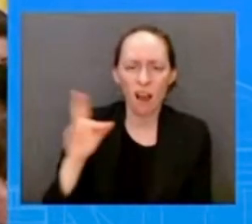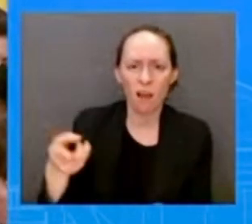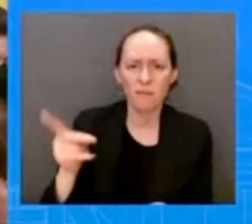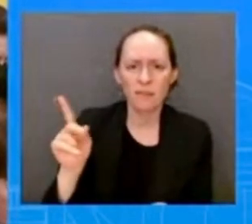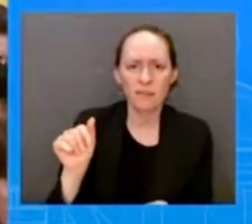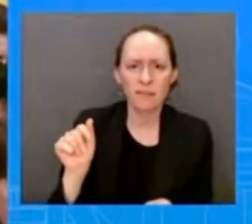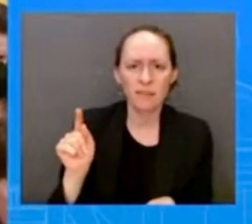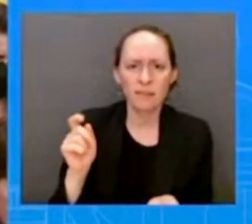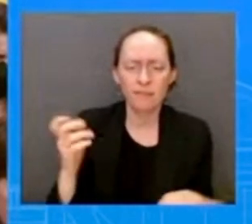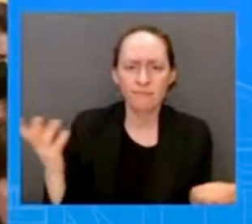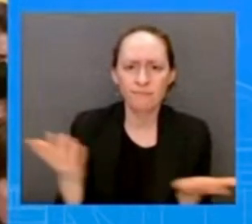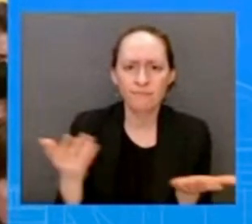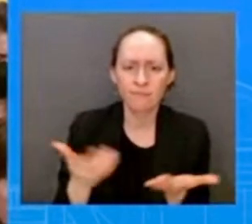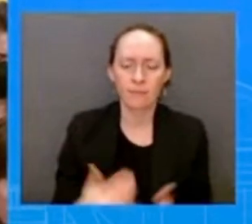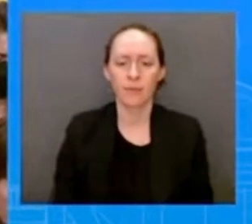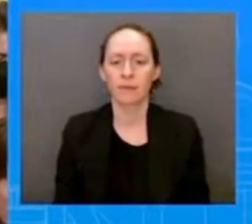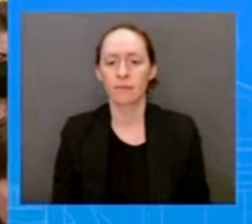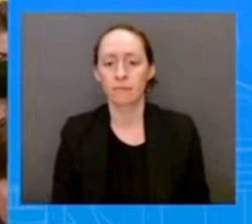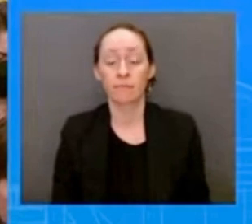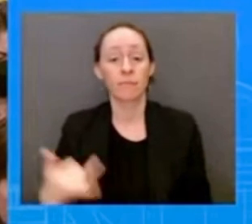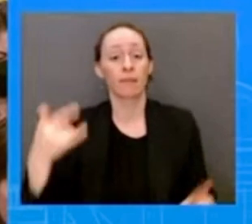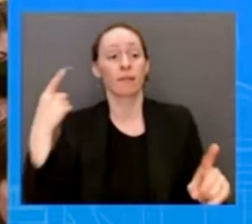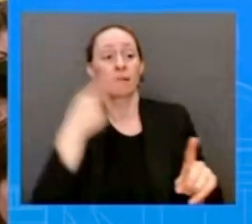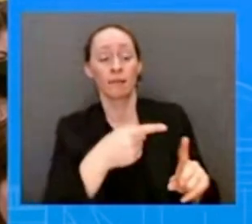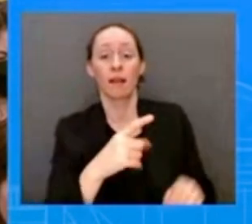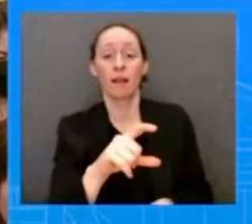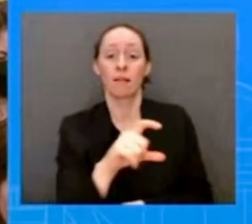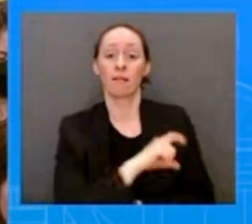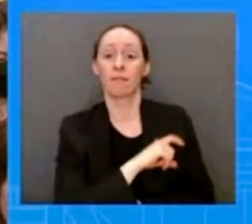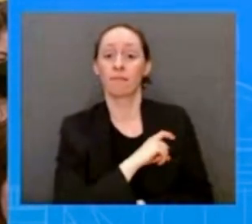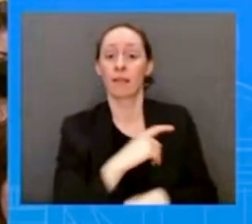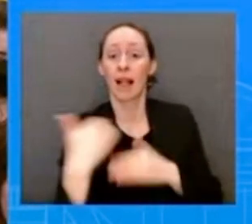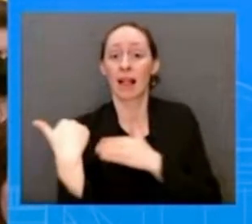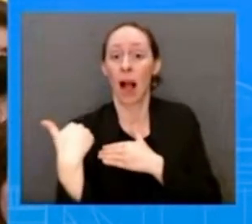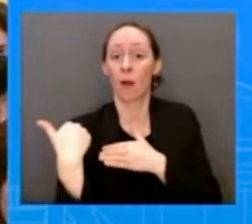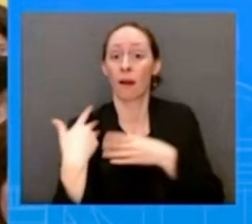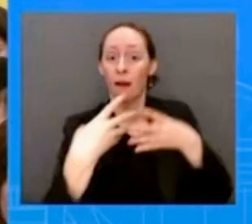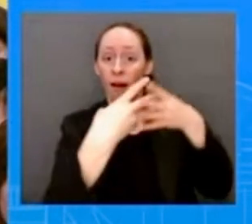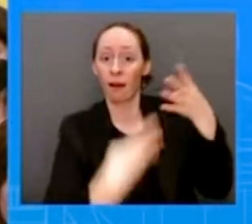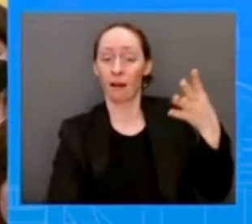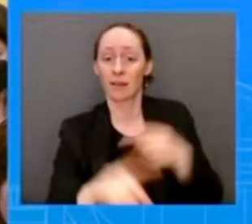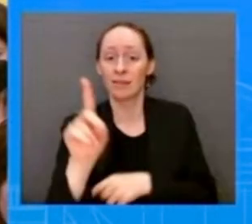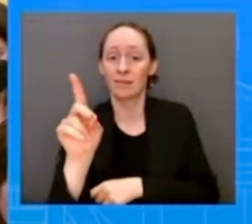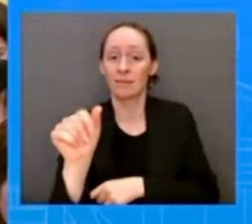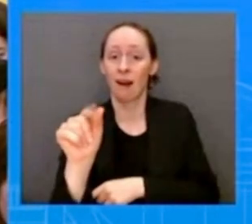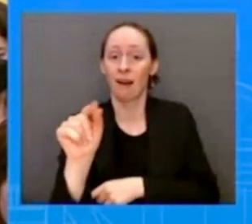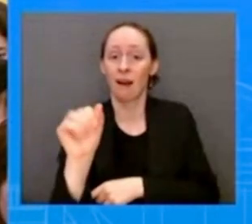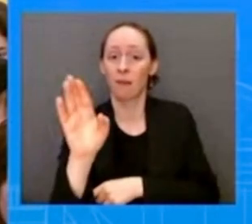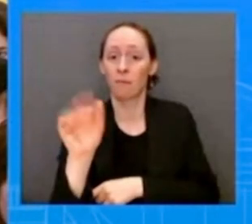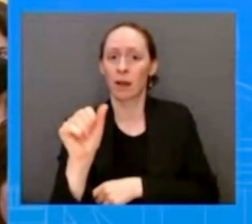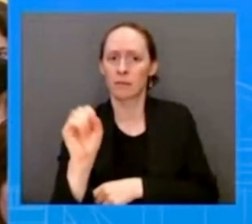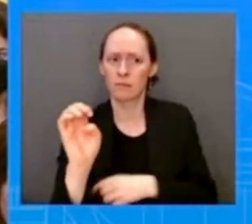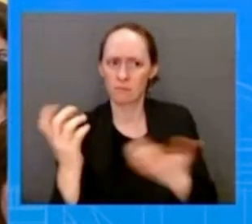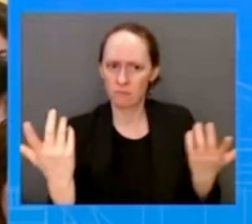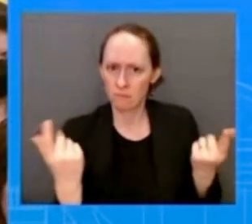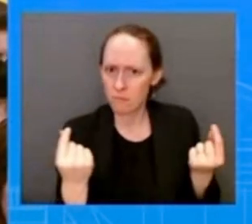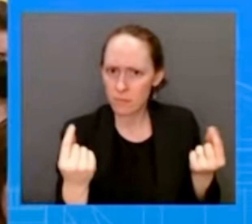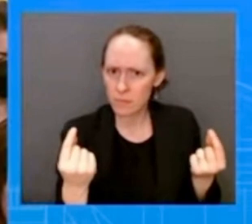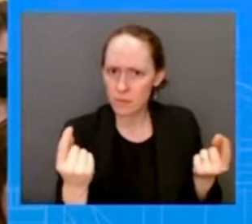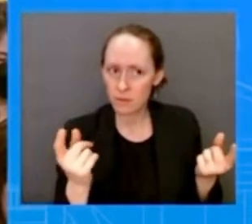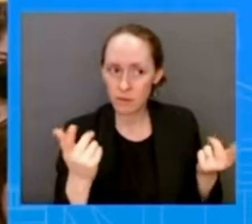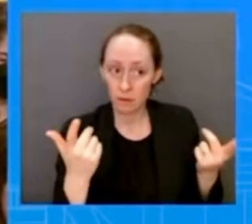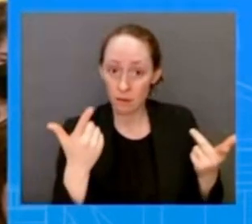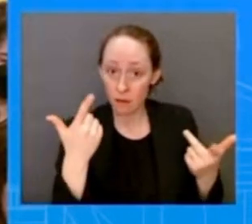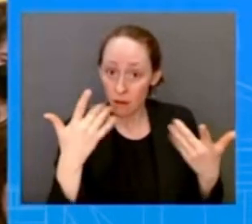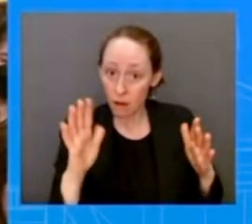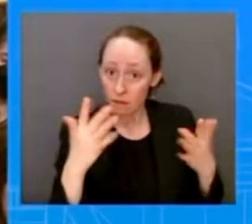January the 20th. Is there anything that you can give an update about where we are in that process as the president touts, you know, goes